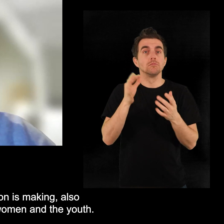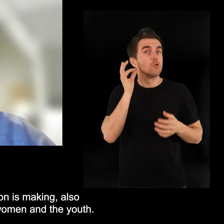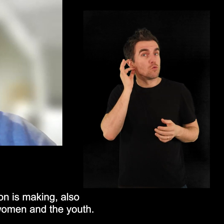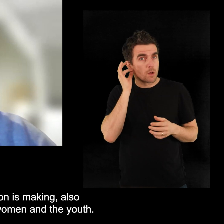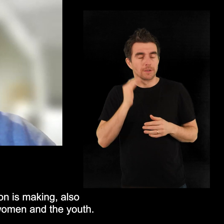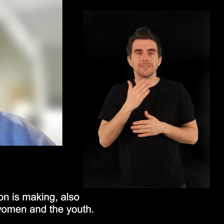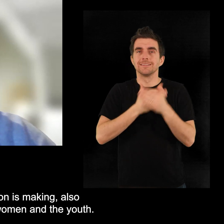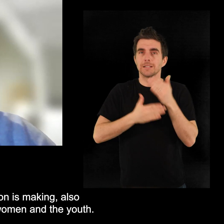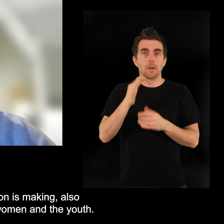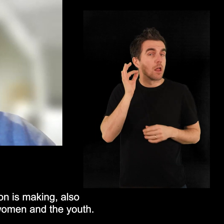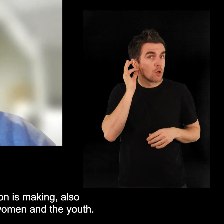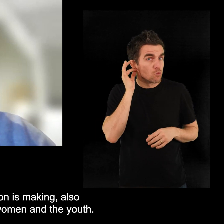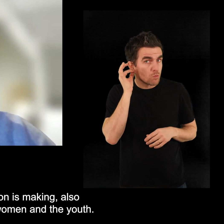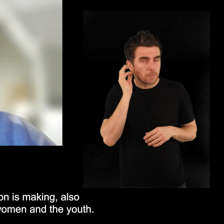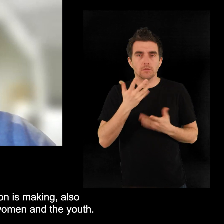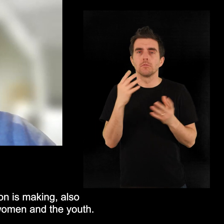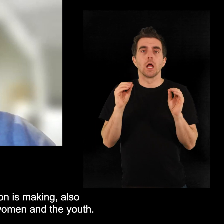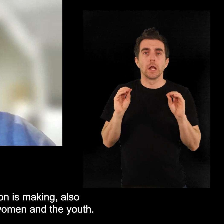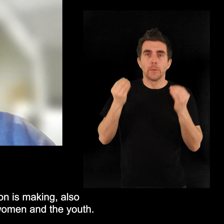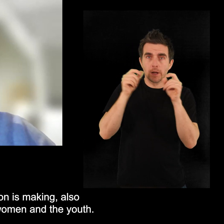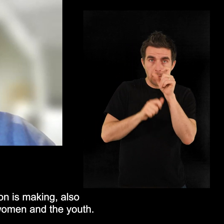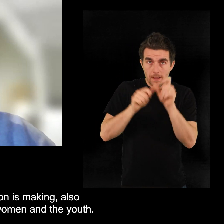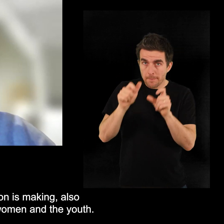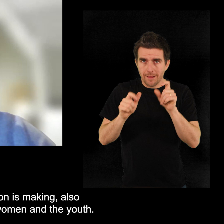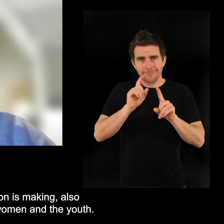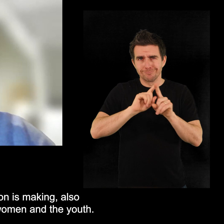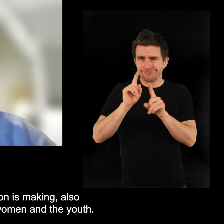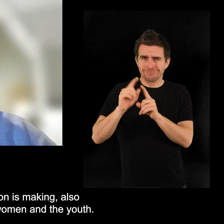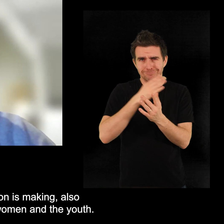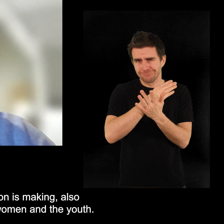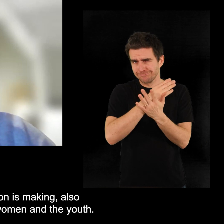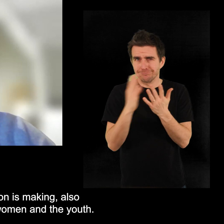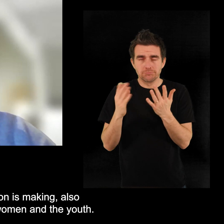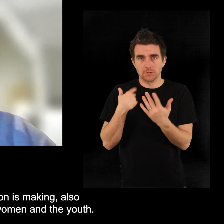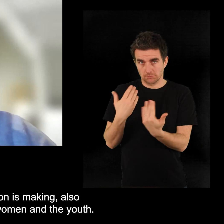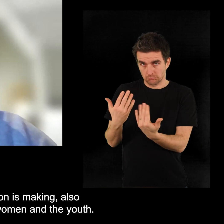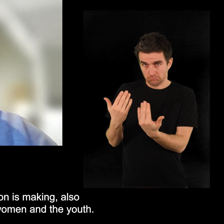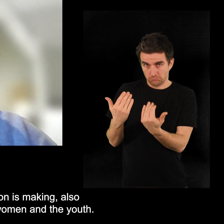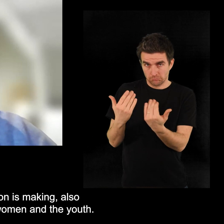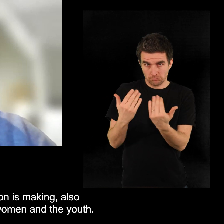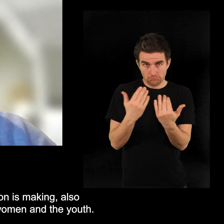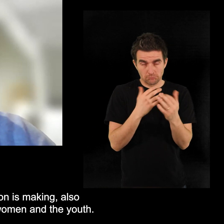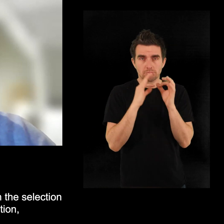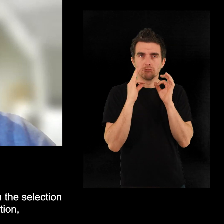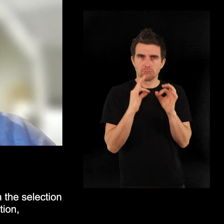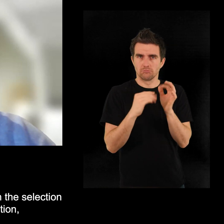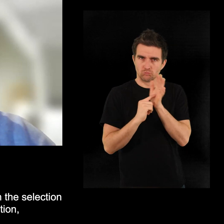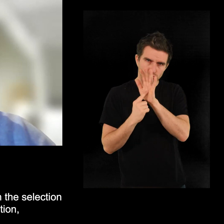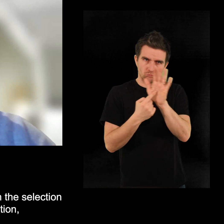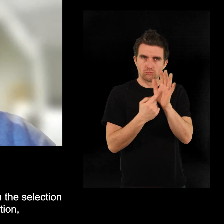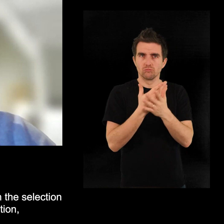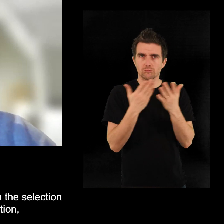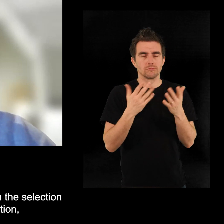making are also including women, disabled women, and the youth. This